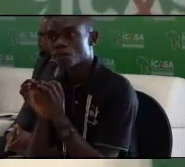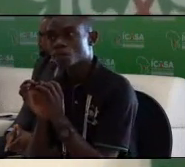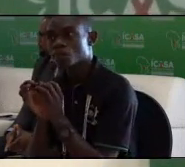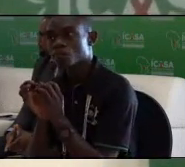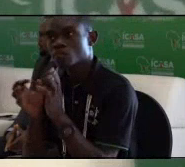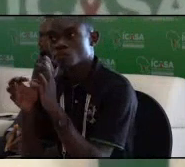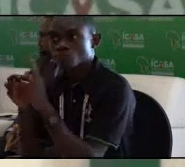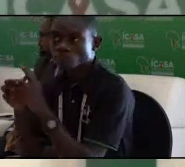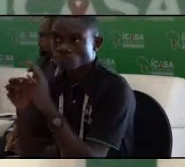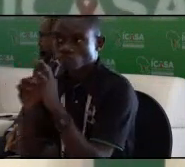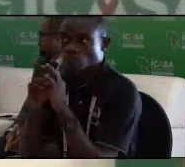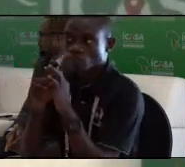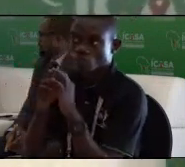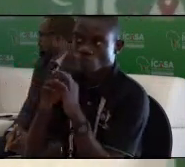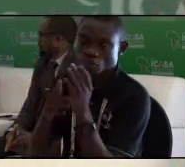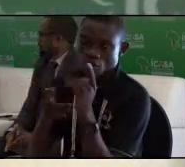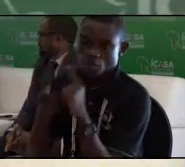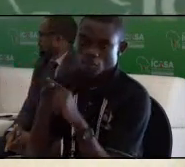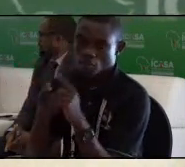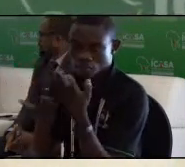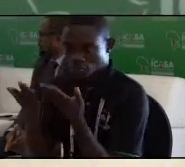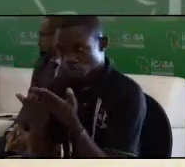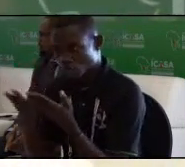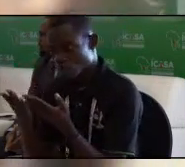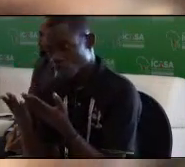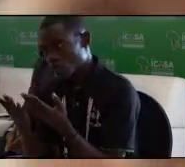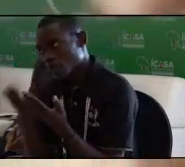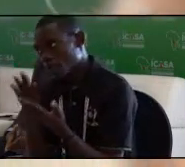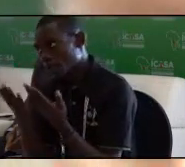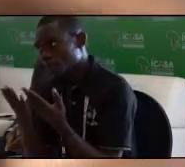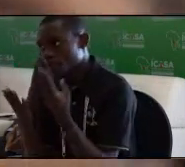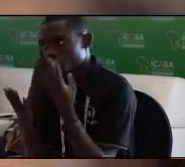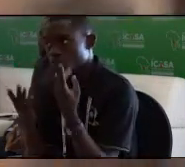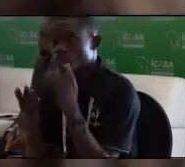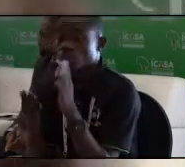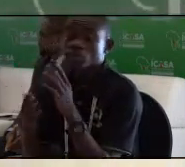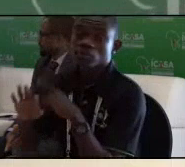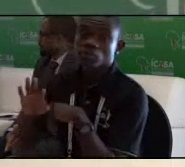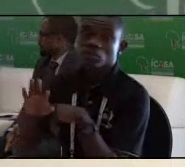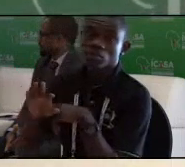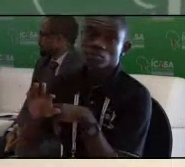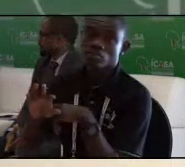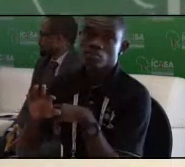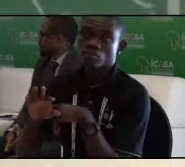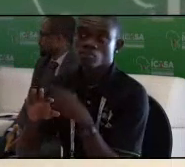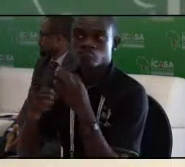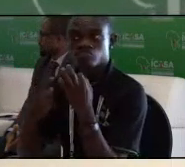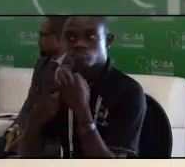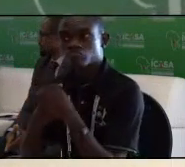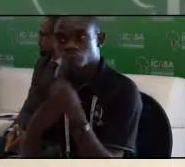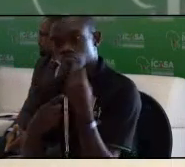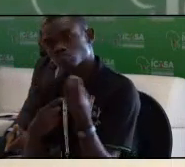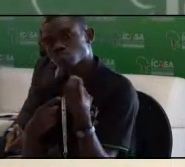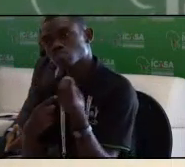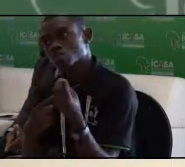collaborate with the distributors to ensure that they stock, because at some point we ran out of stock. So they